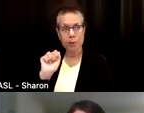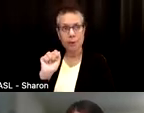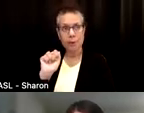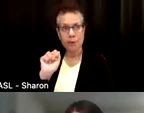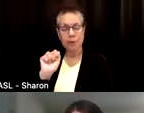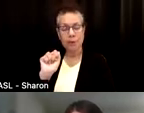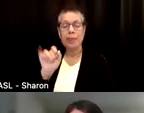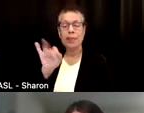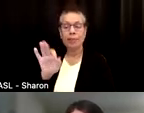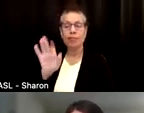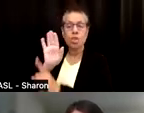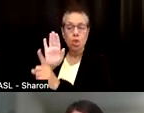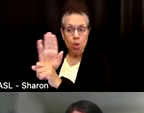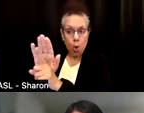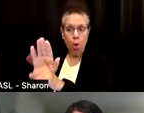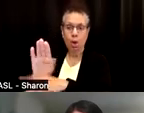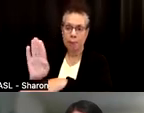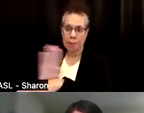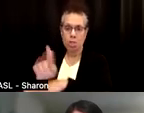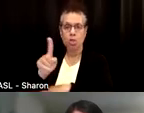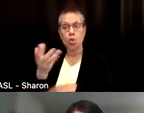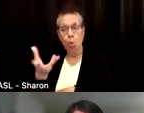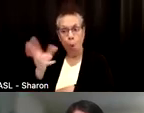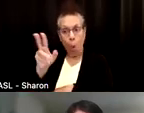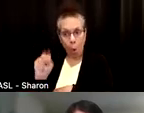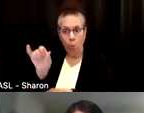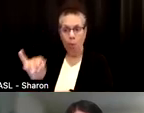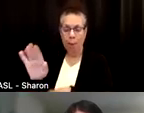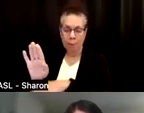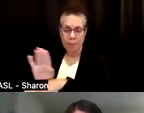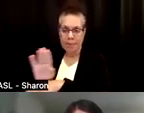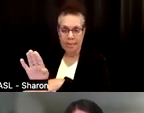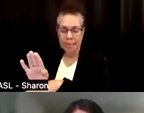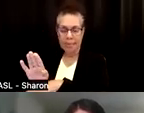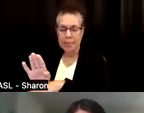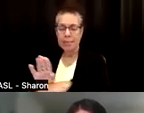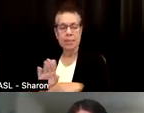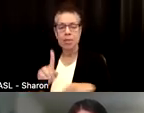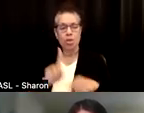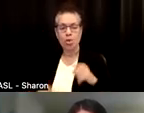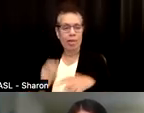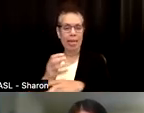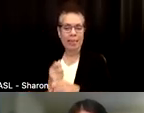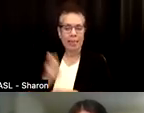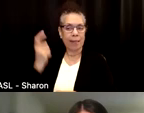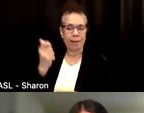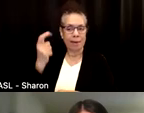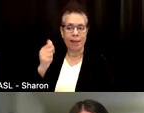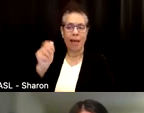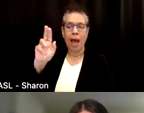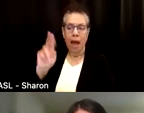if it's your business, if you're an owner of the business, you're not going to be able to get unemployment